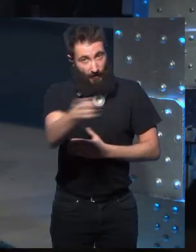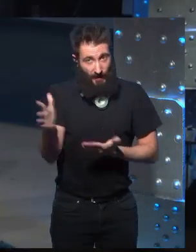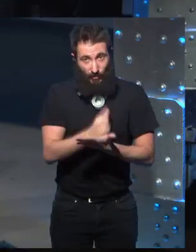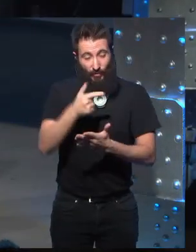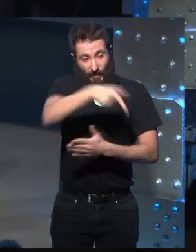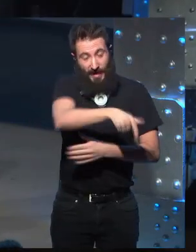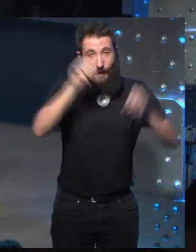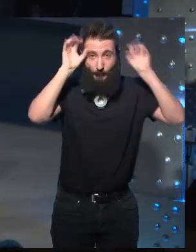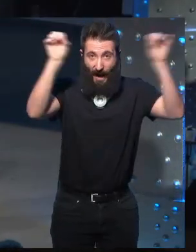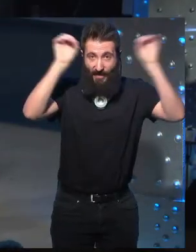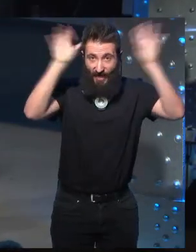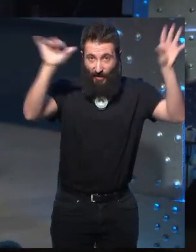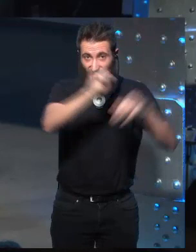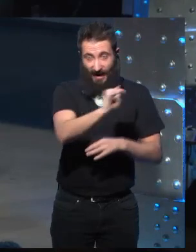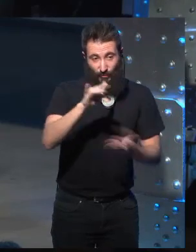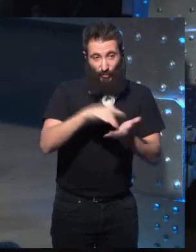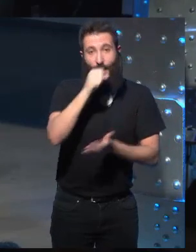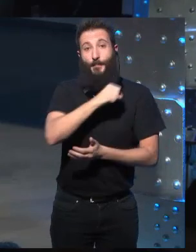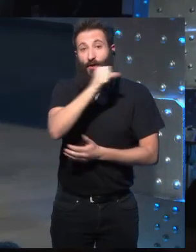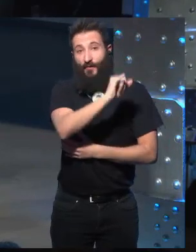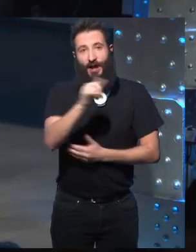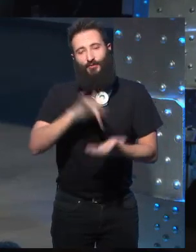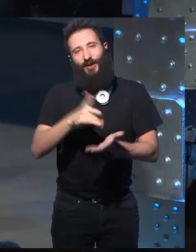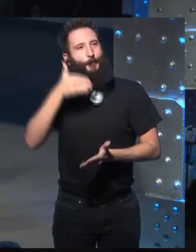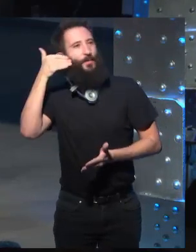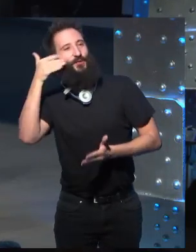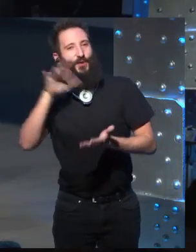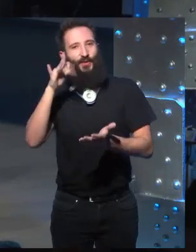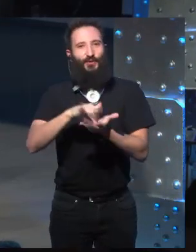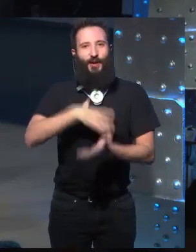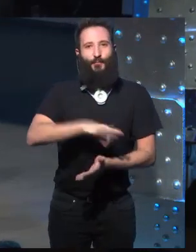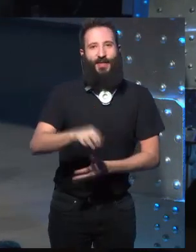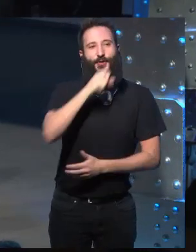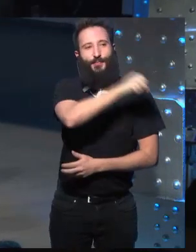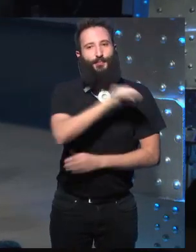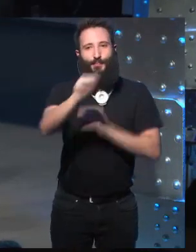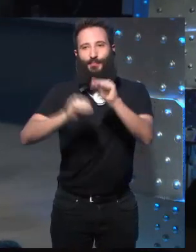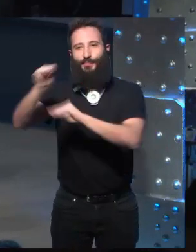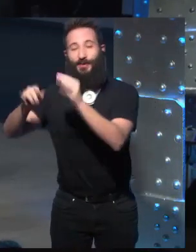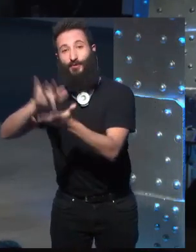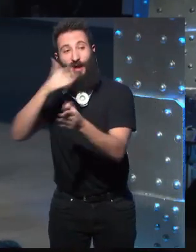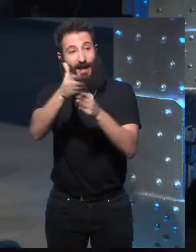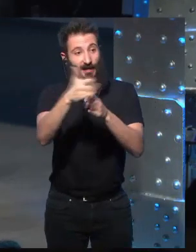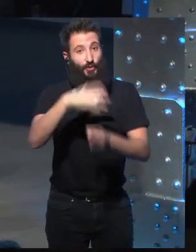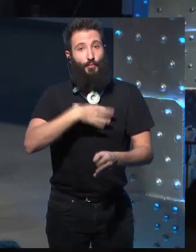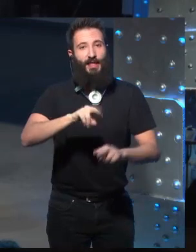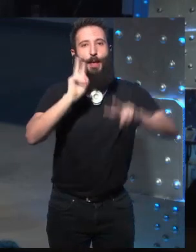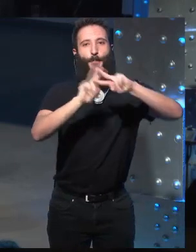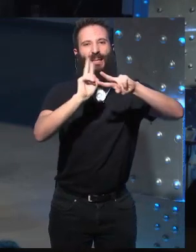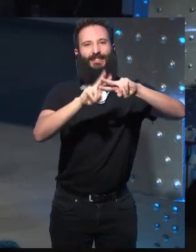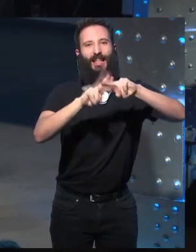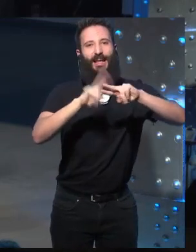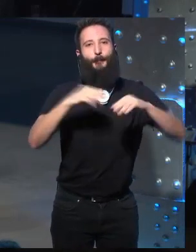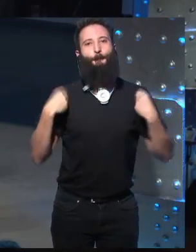I'll remind you that we have a microphone here, and you can ask questions. You're the Martians or the Tuesday